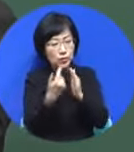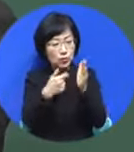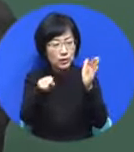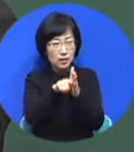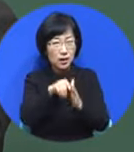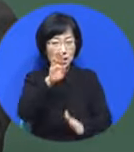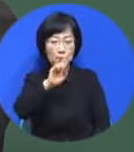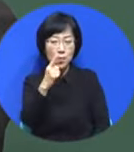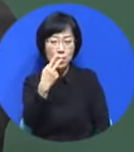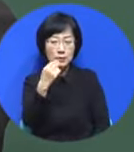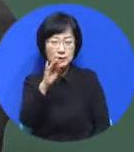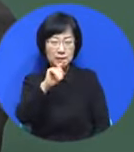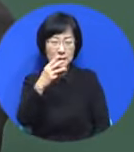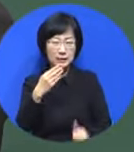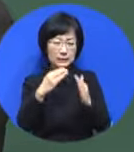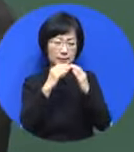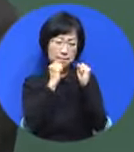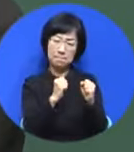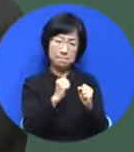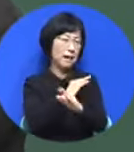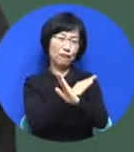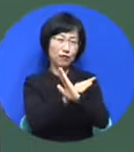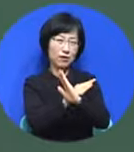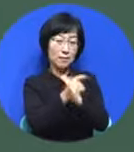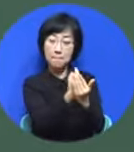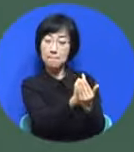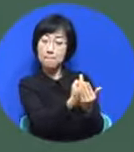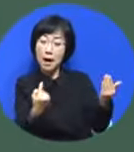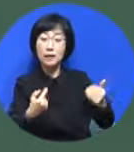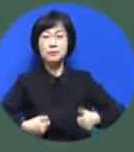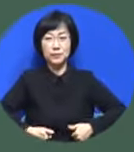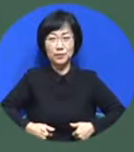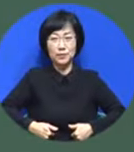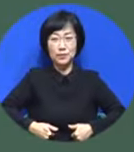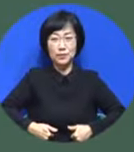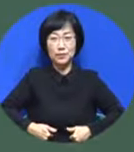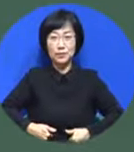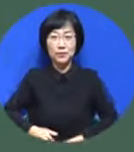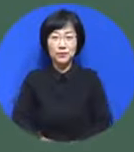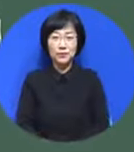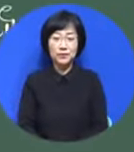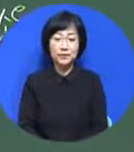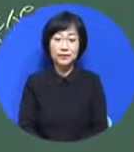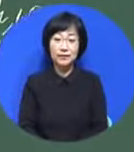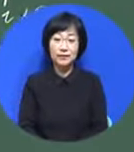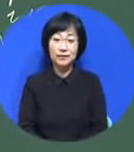But in order for God to fulfill the dream that he gave to Joseph, he had to come out of this house.